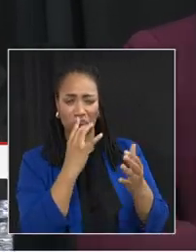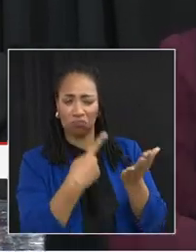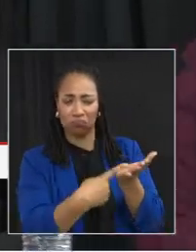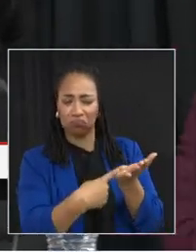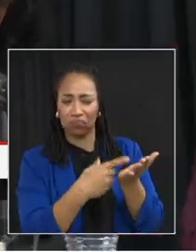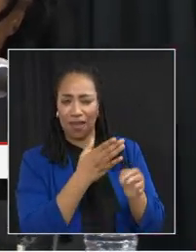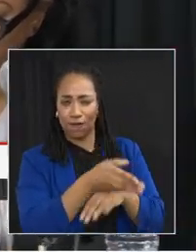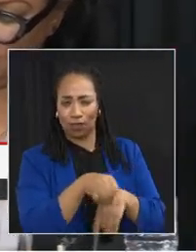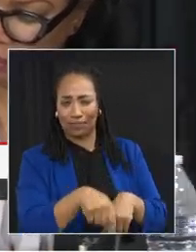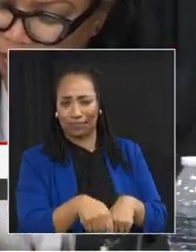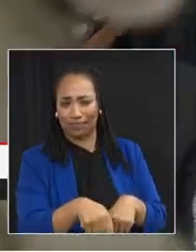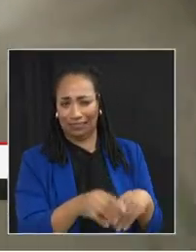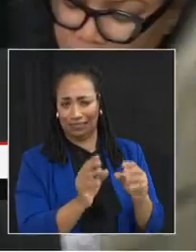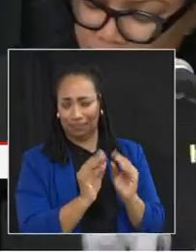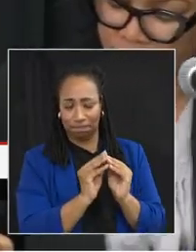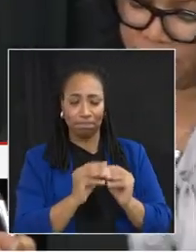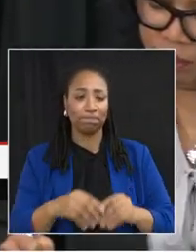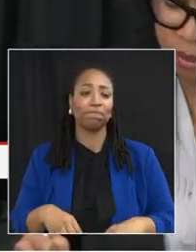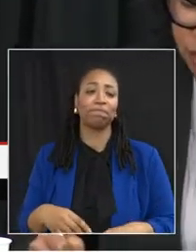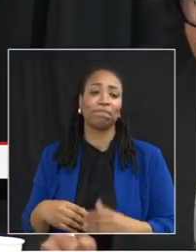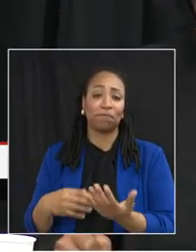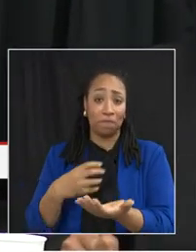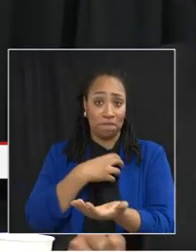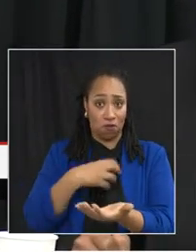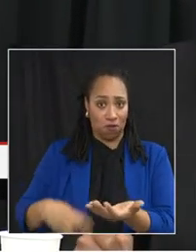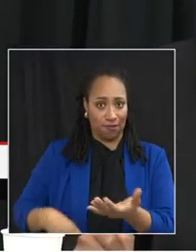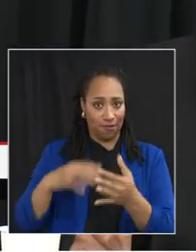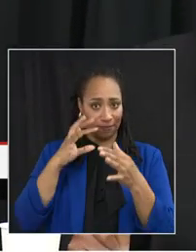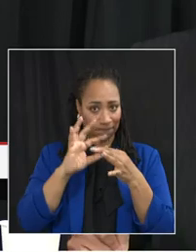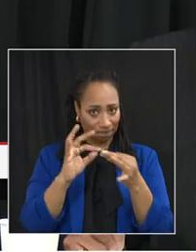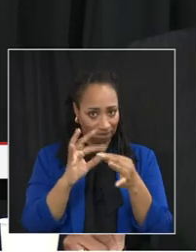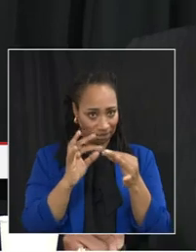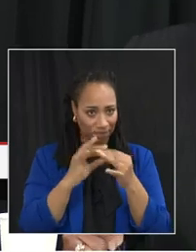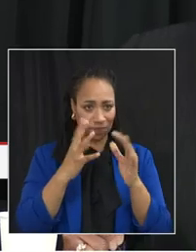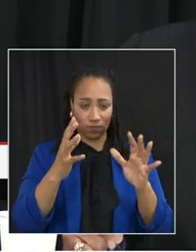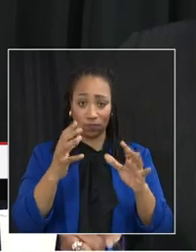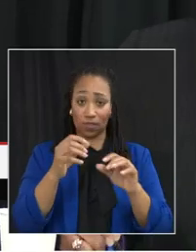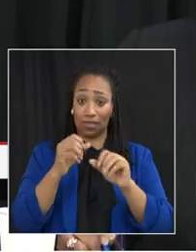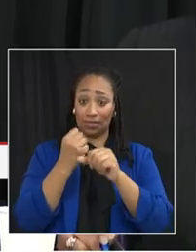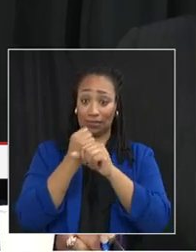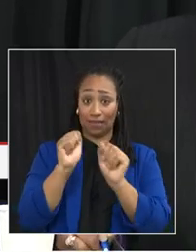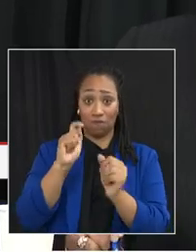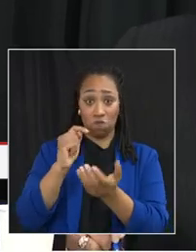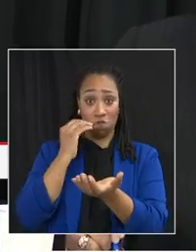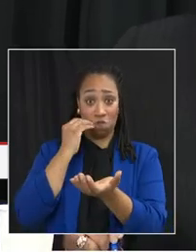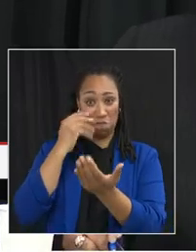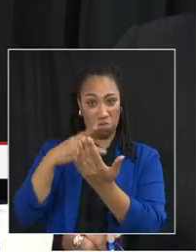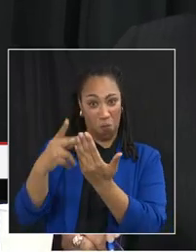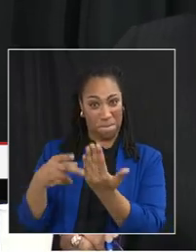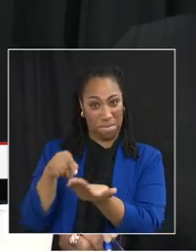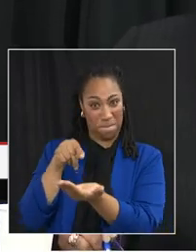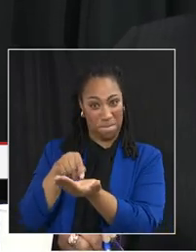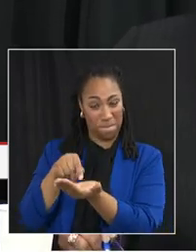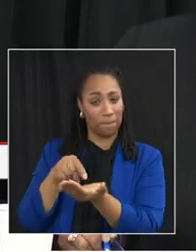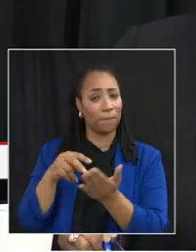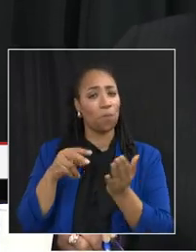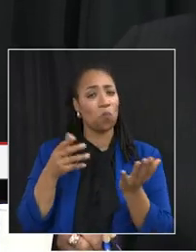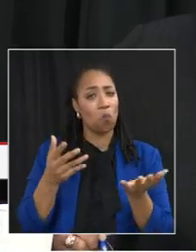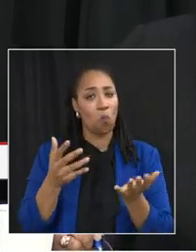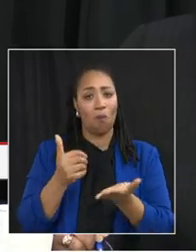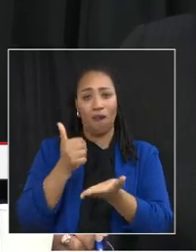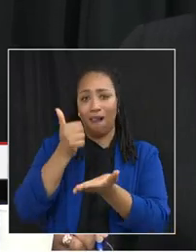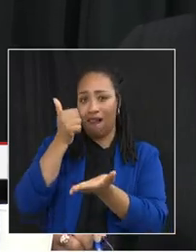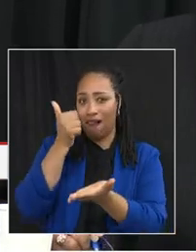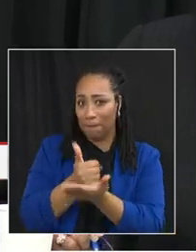program that we created that is meant to help people with life safety issues